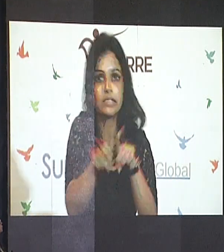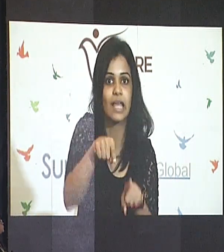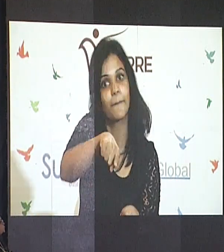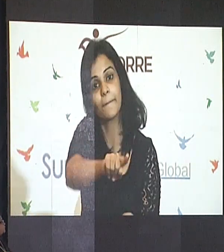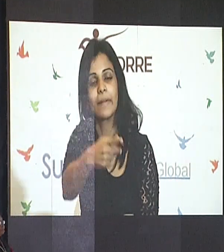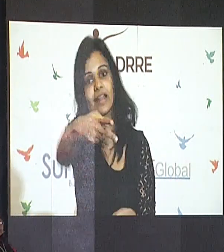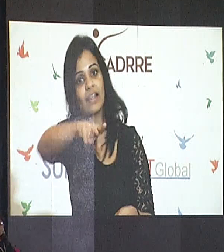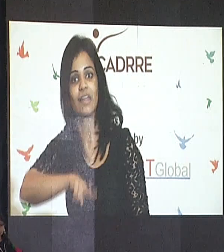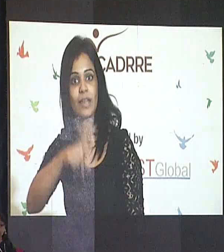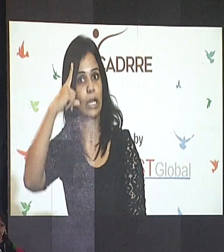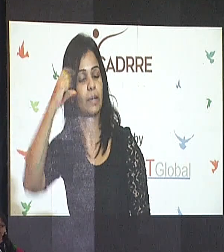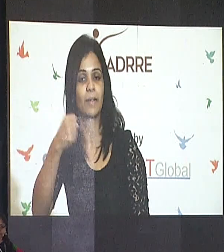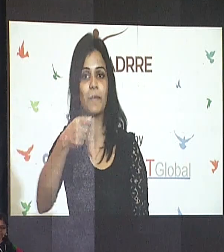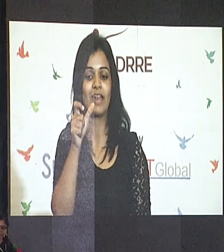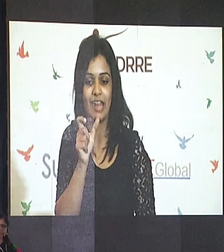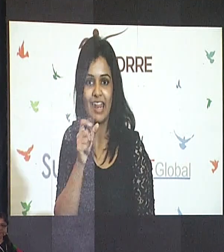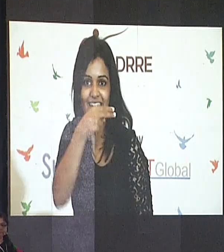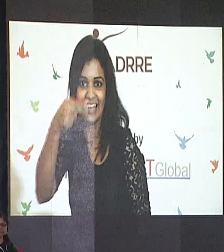movements used to play instruments.